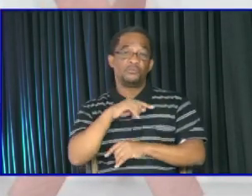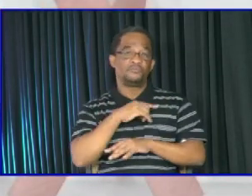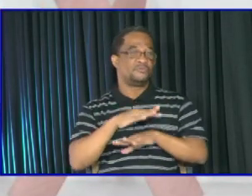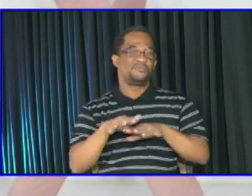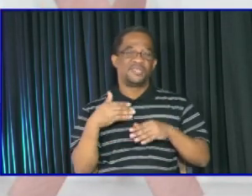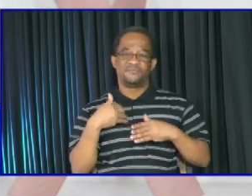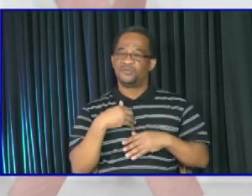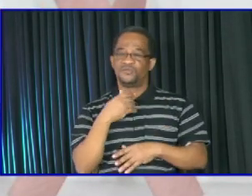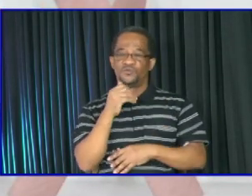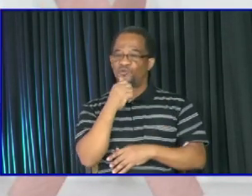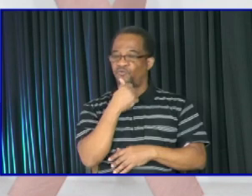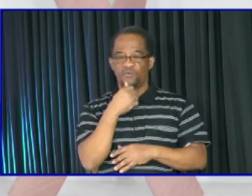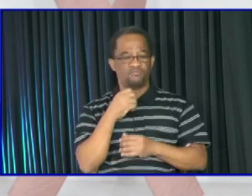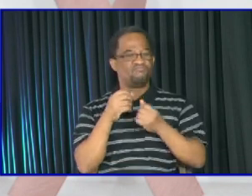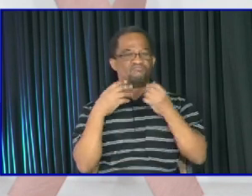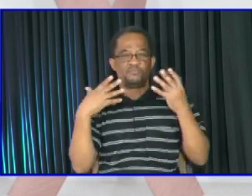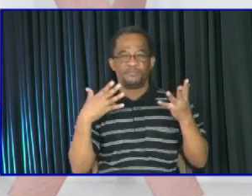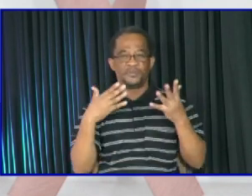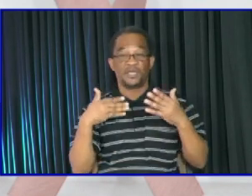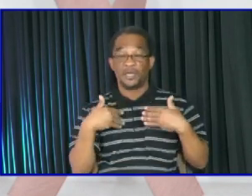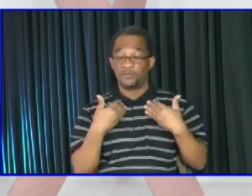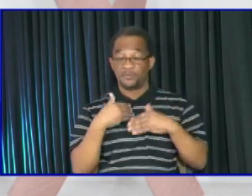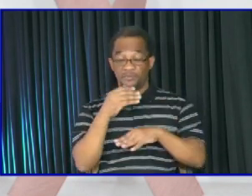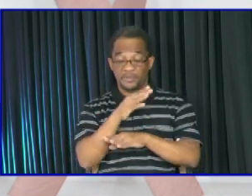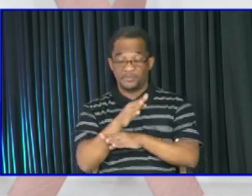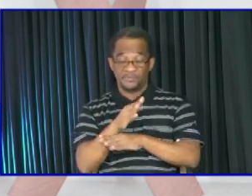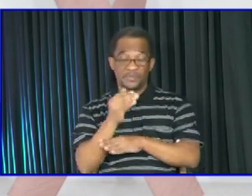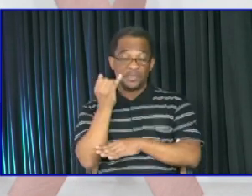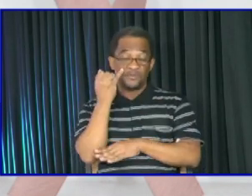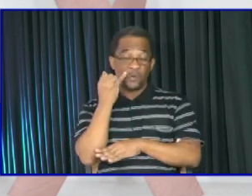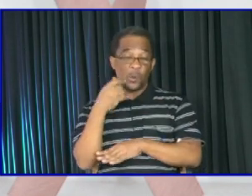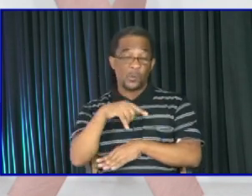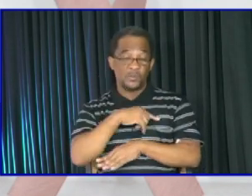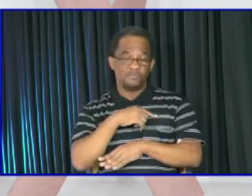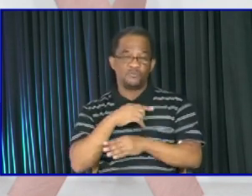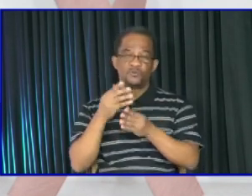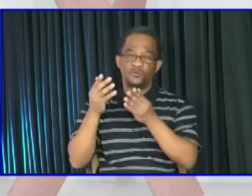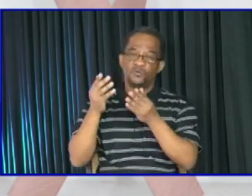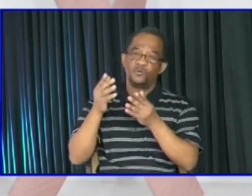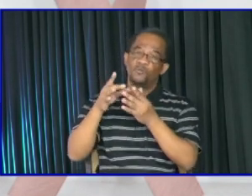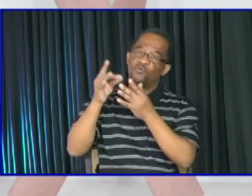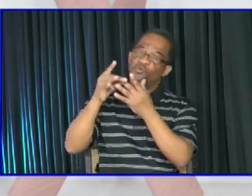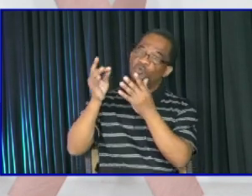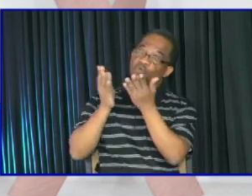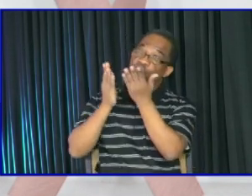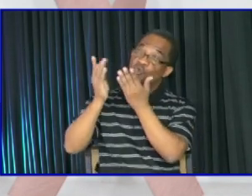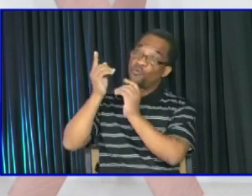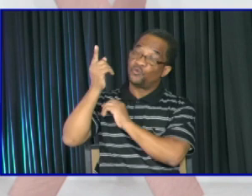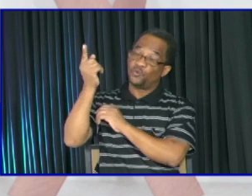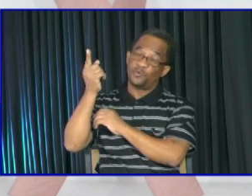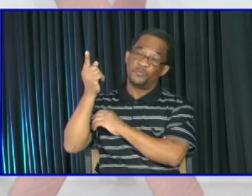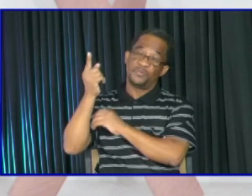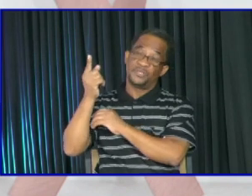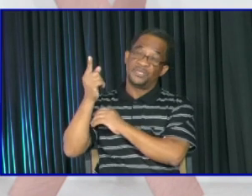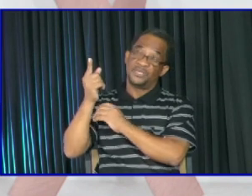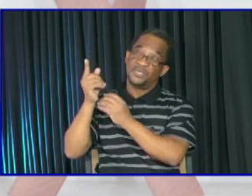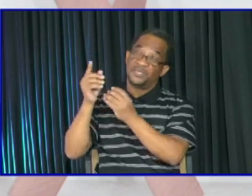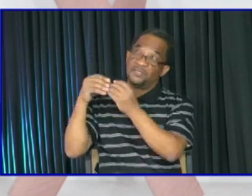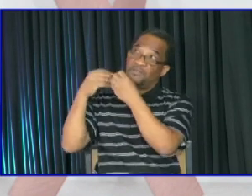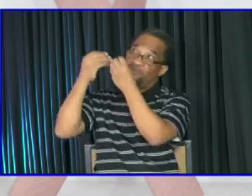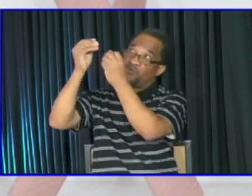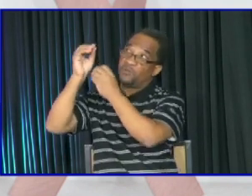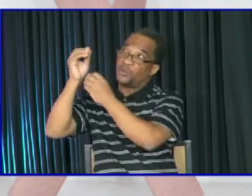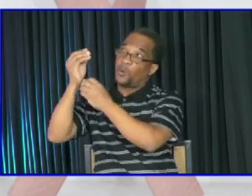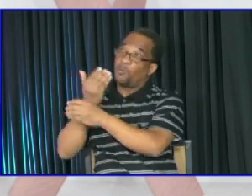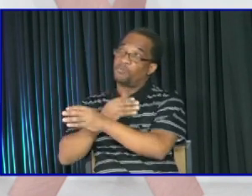much. We're happy tonight that if we choose to serve you, if we choose to give our lives